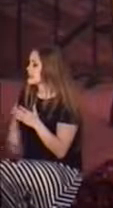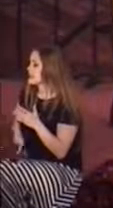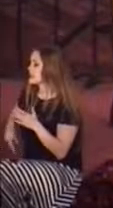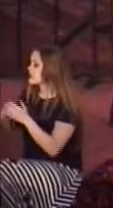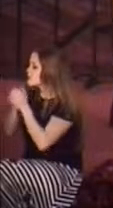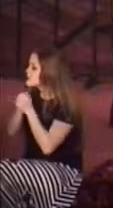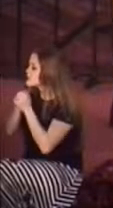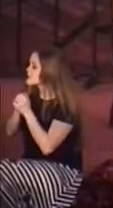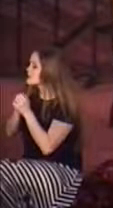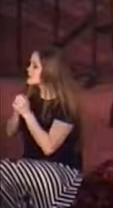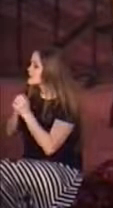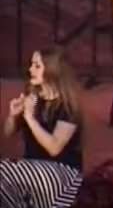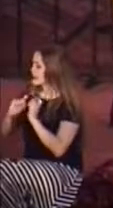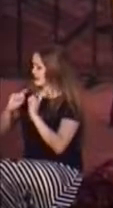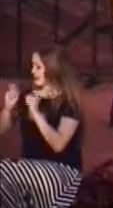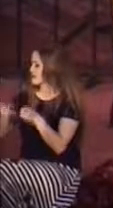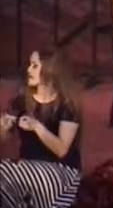them.